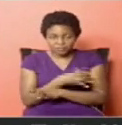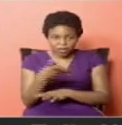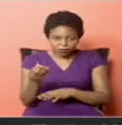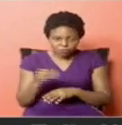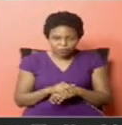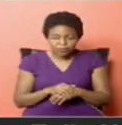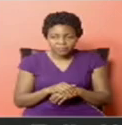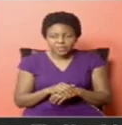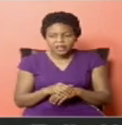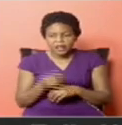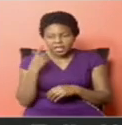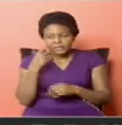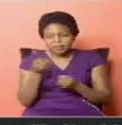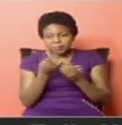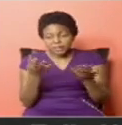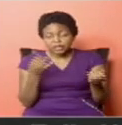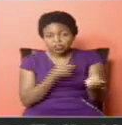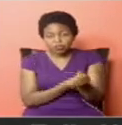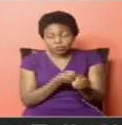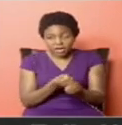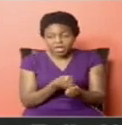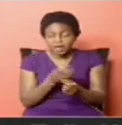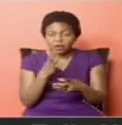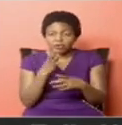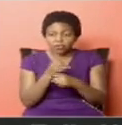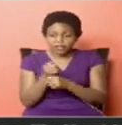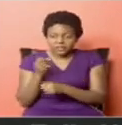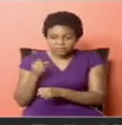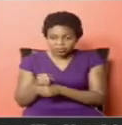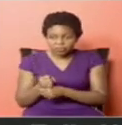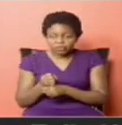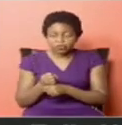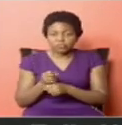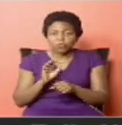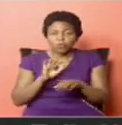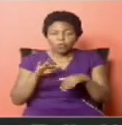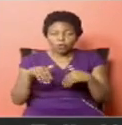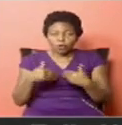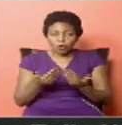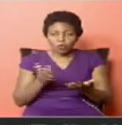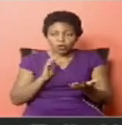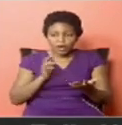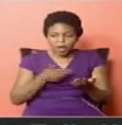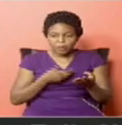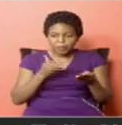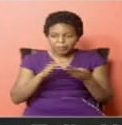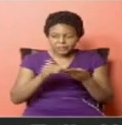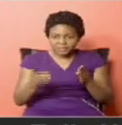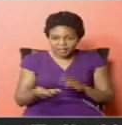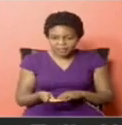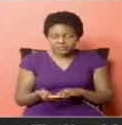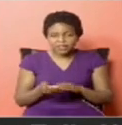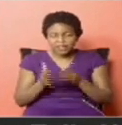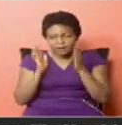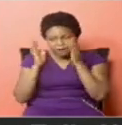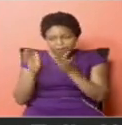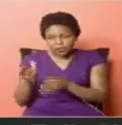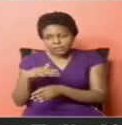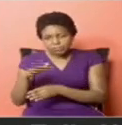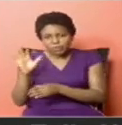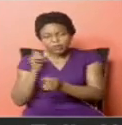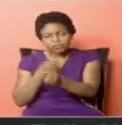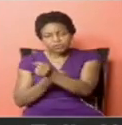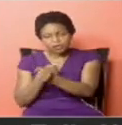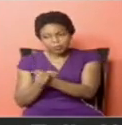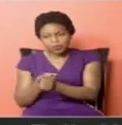I realize that a lot of donor agencies, who are also referred to as our partners, are mostly inclined to